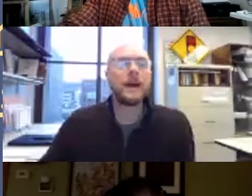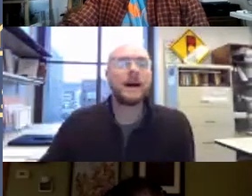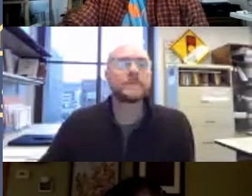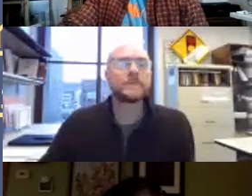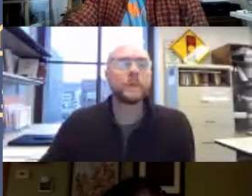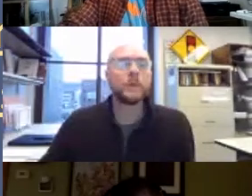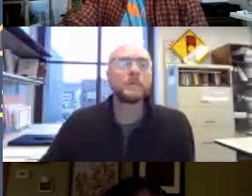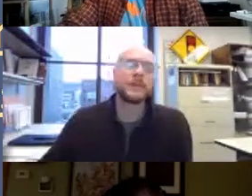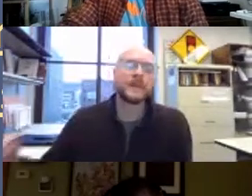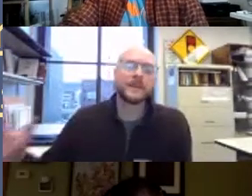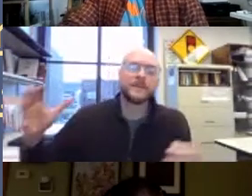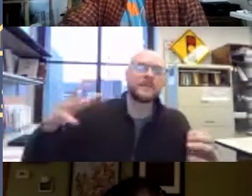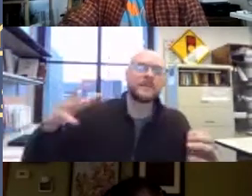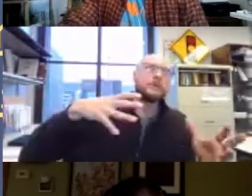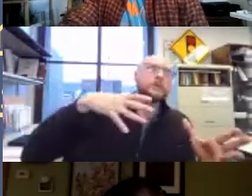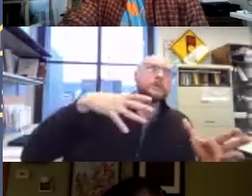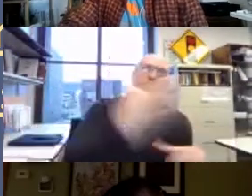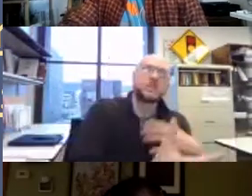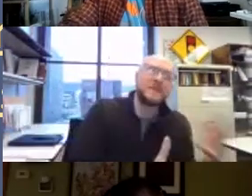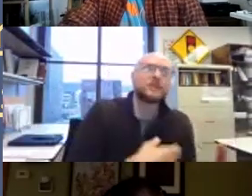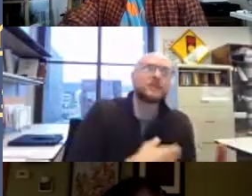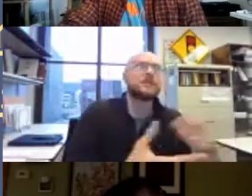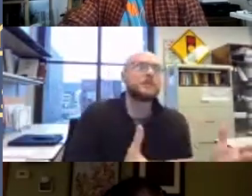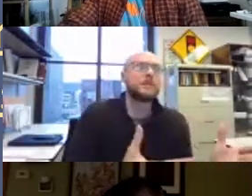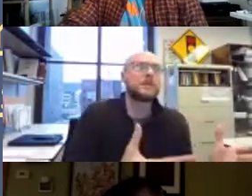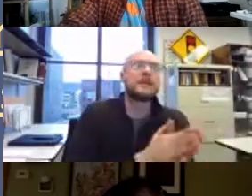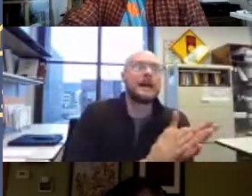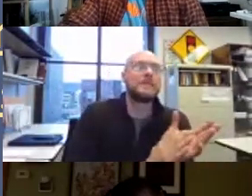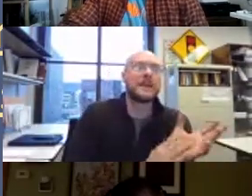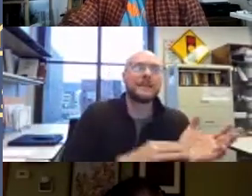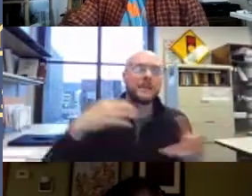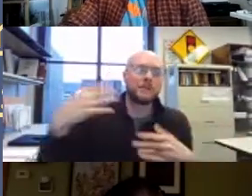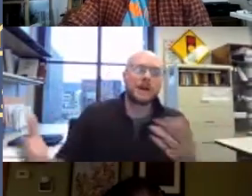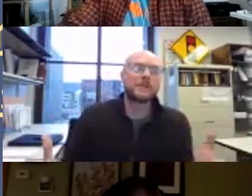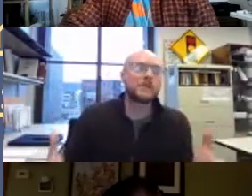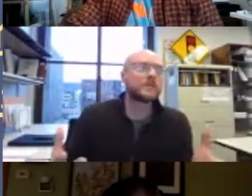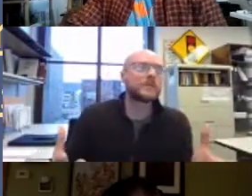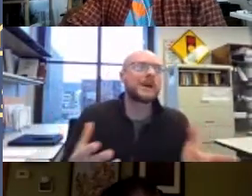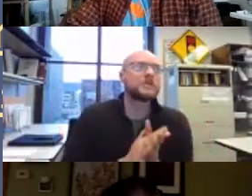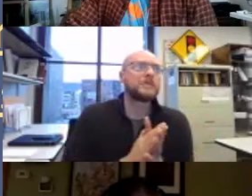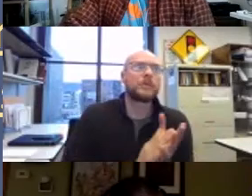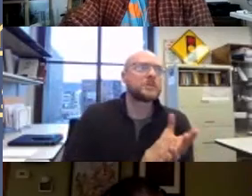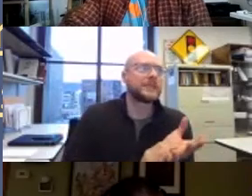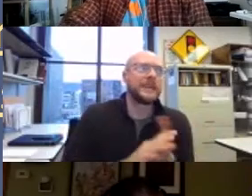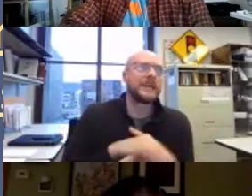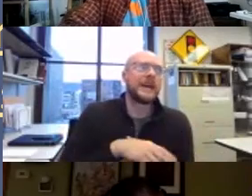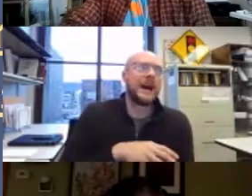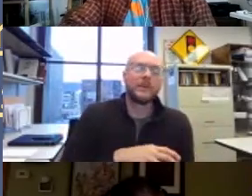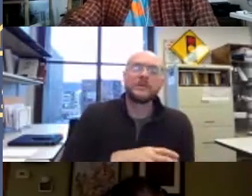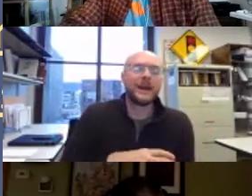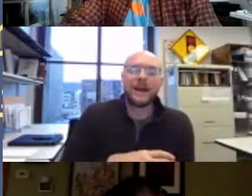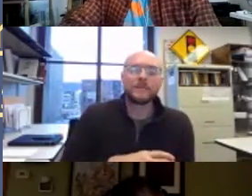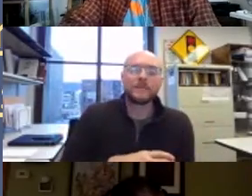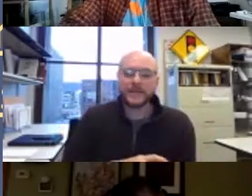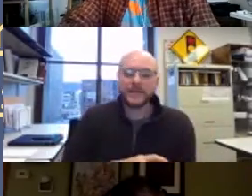So we will be able to control speeds of drivers a little bit better, make it a little bit more comfortable for walkers. But unfortunately,